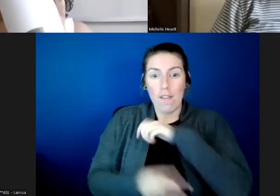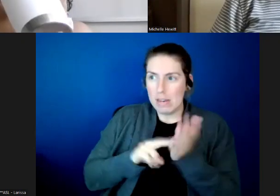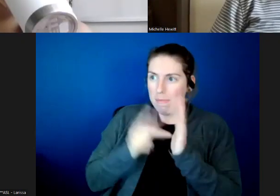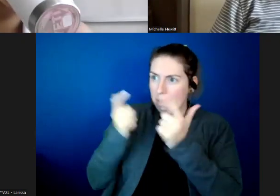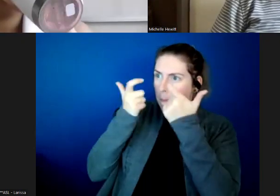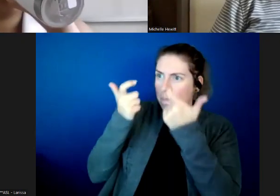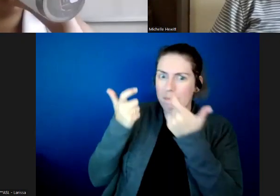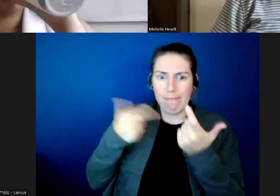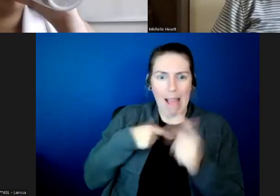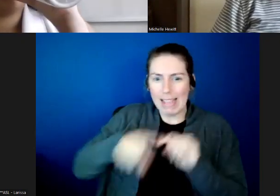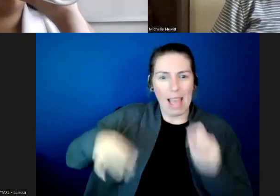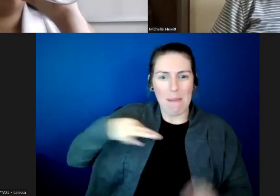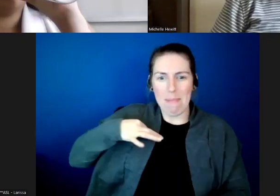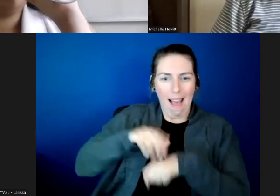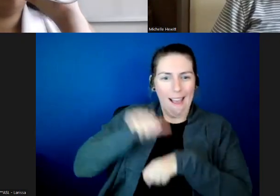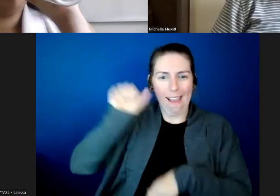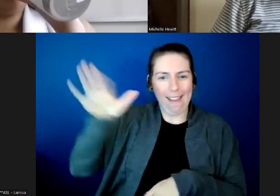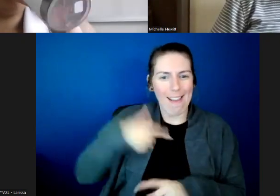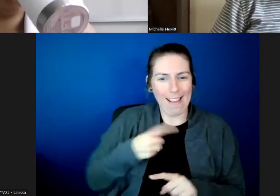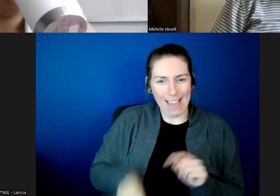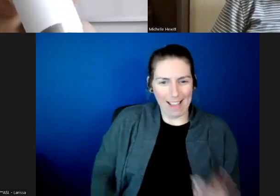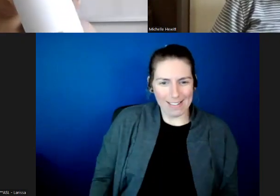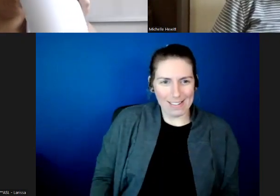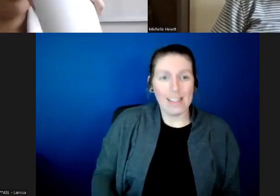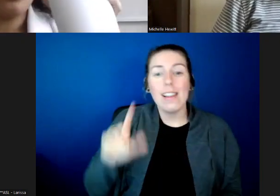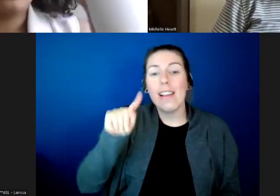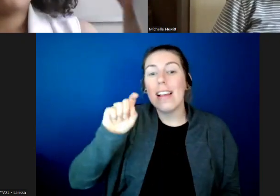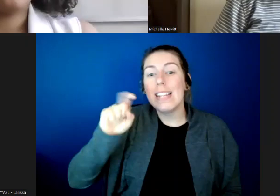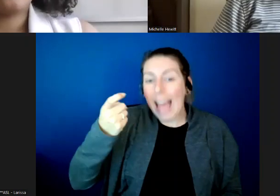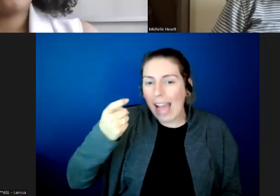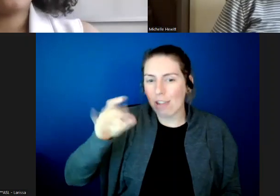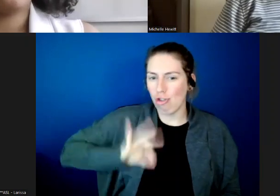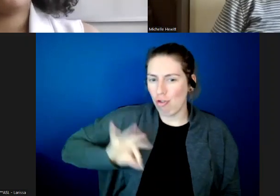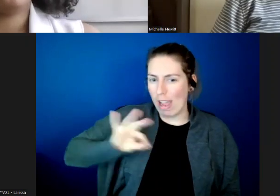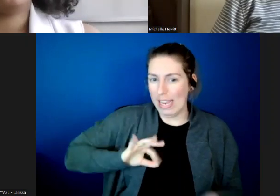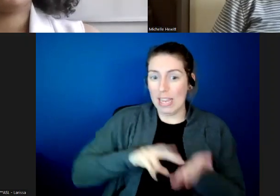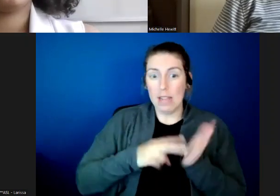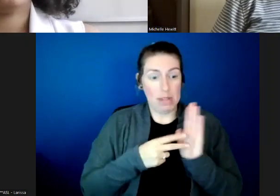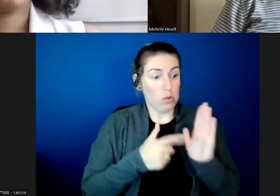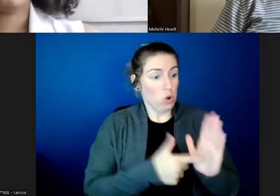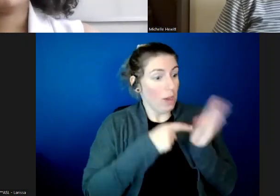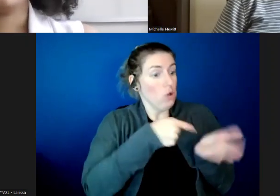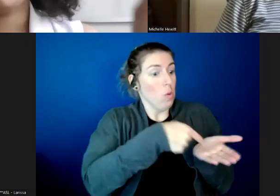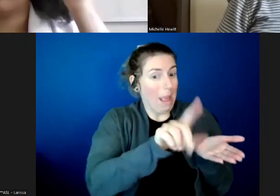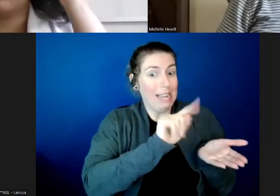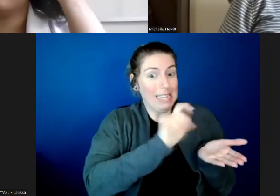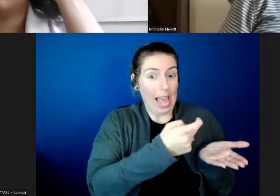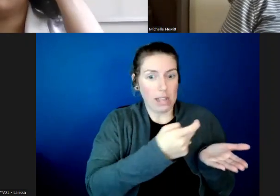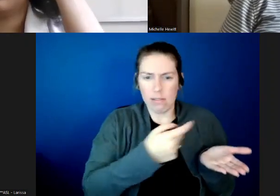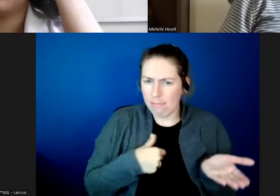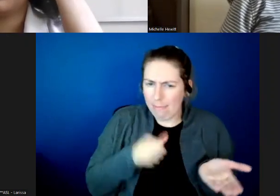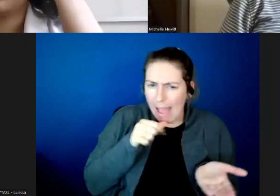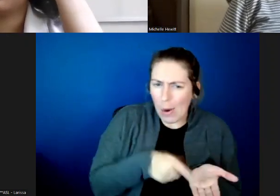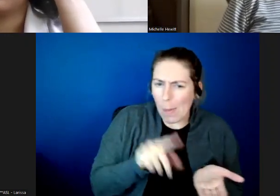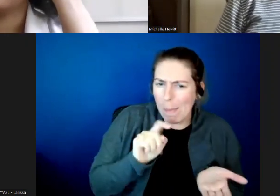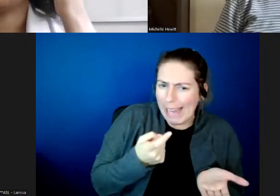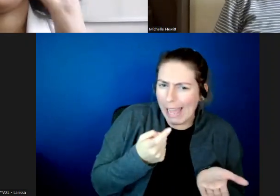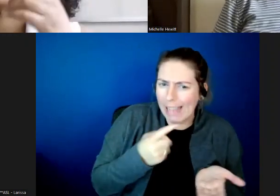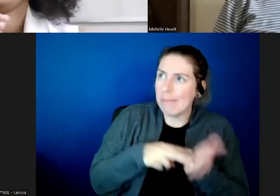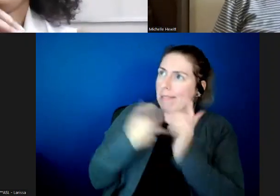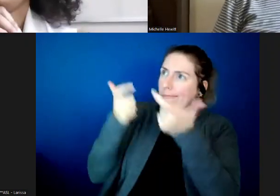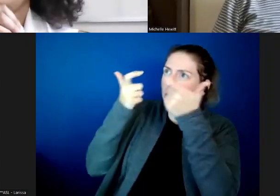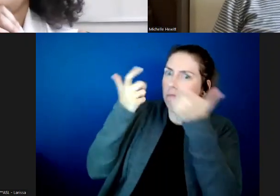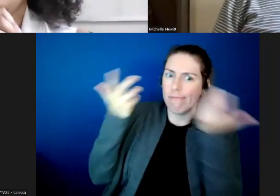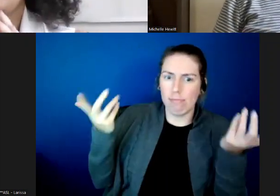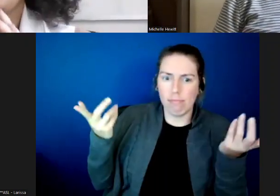for it because it's a tax credit. You have to pay taxes. So now the most vulnerable people are finding